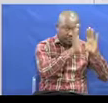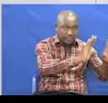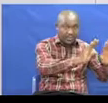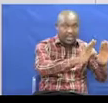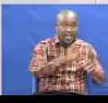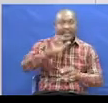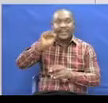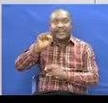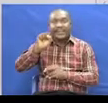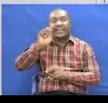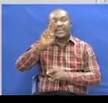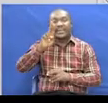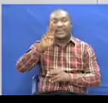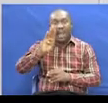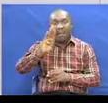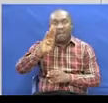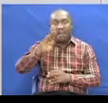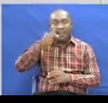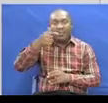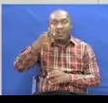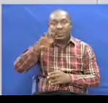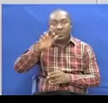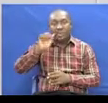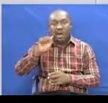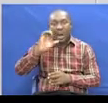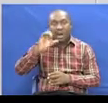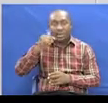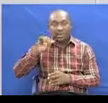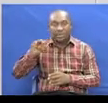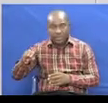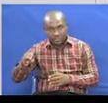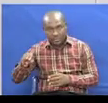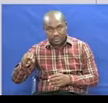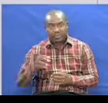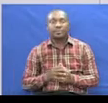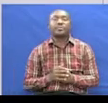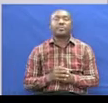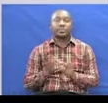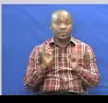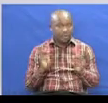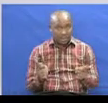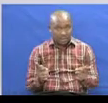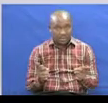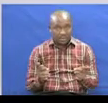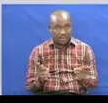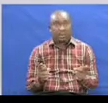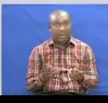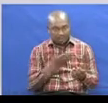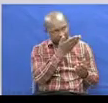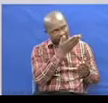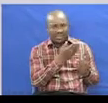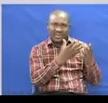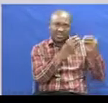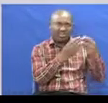Number 3, I'm going to use another method. I think that one is very simple